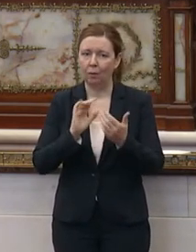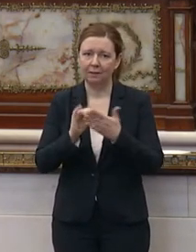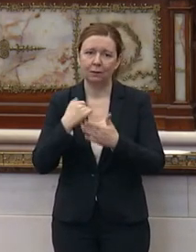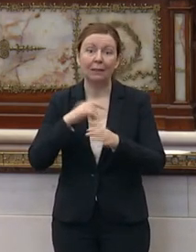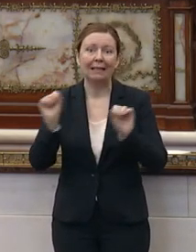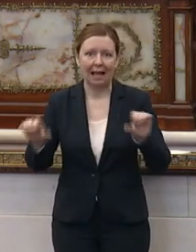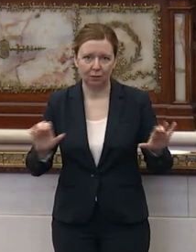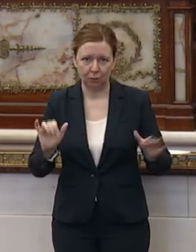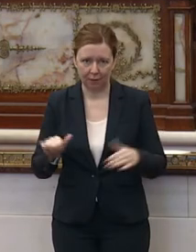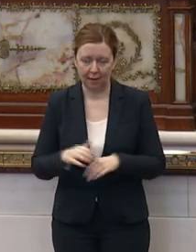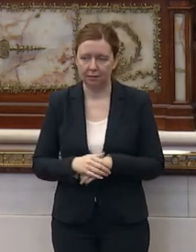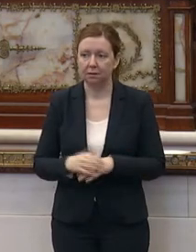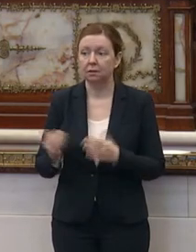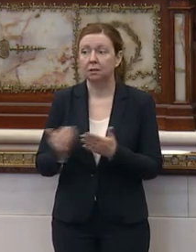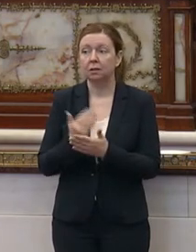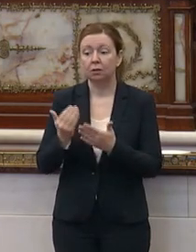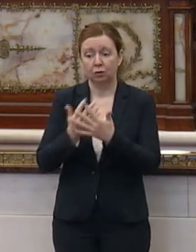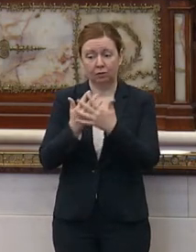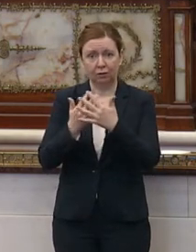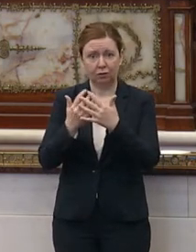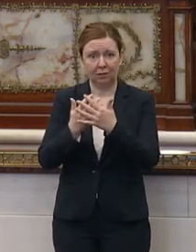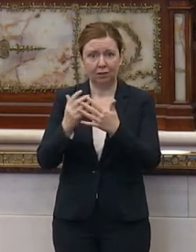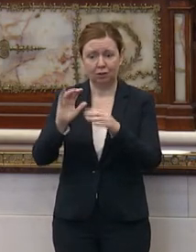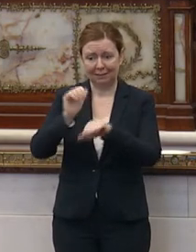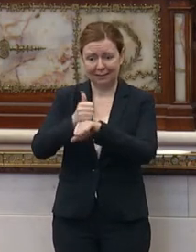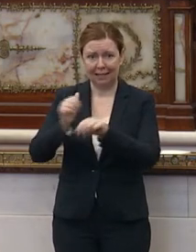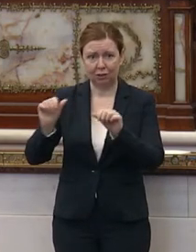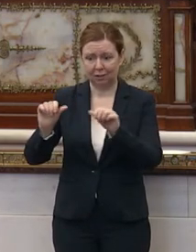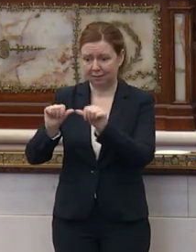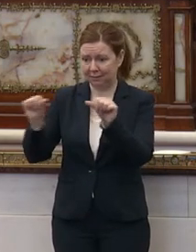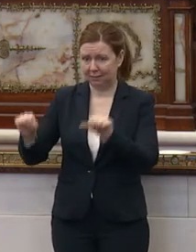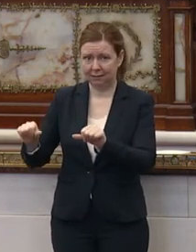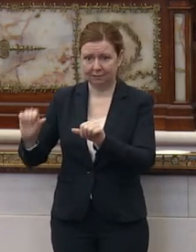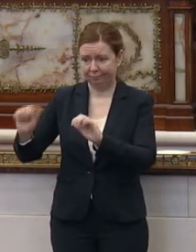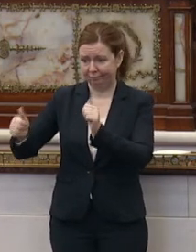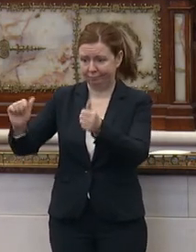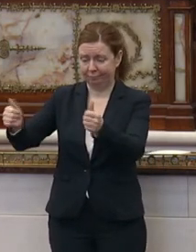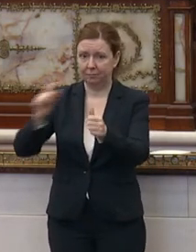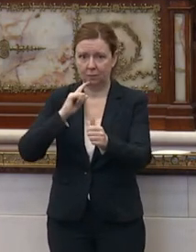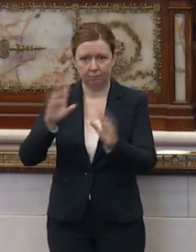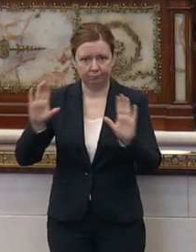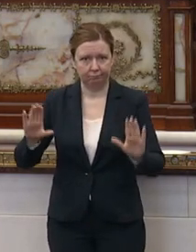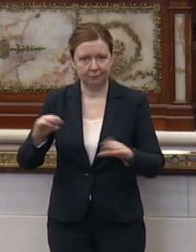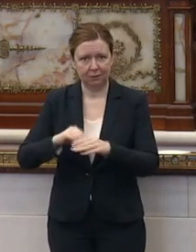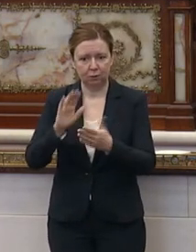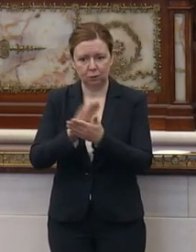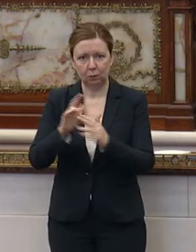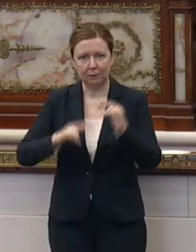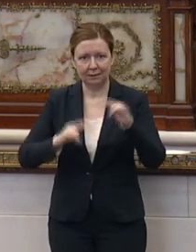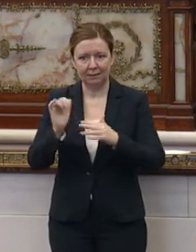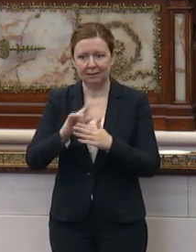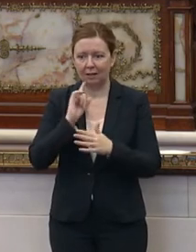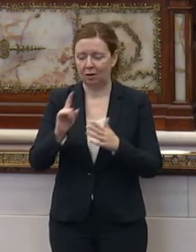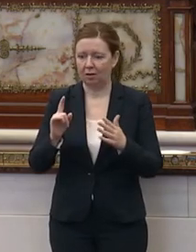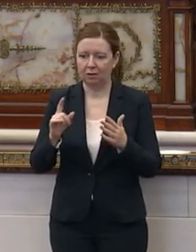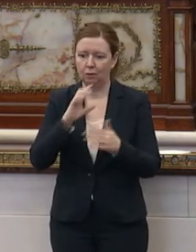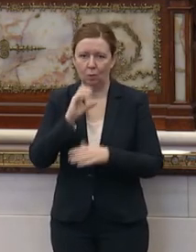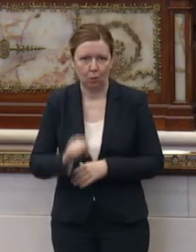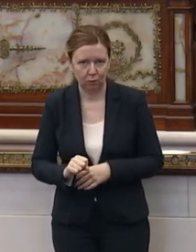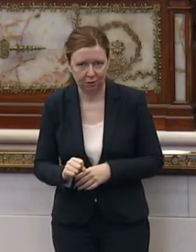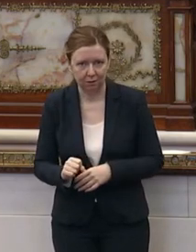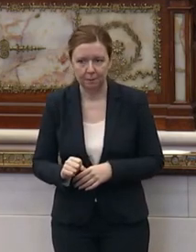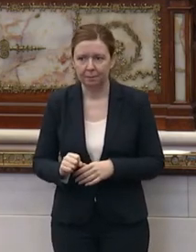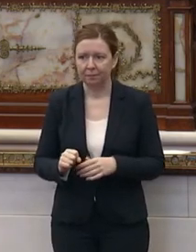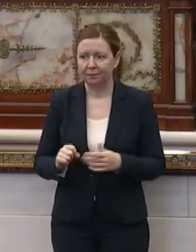can do that. The new filtration stations not only are an enormous amenity in school buildings that are far too old